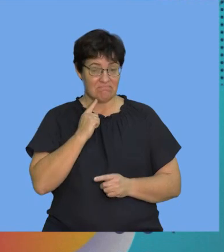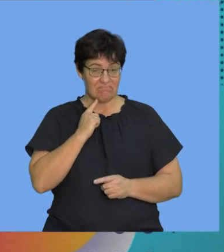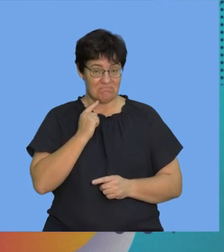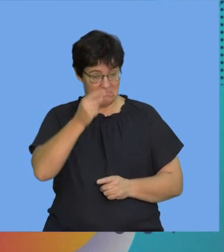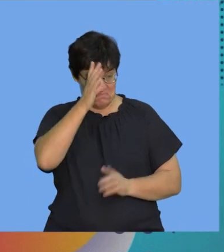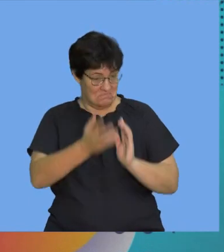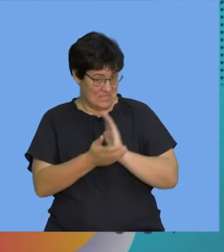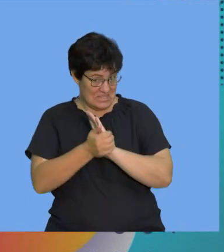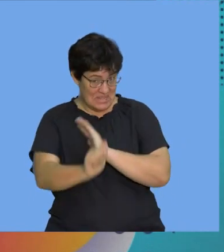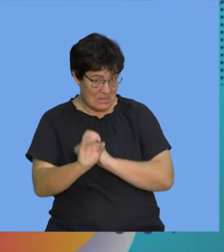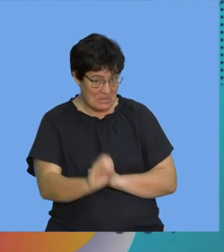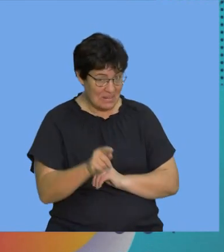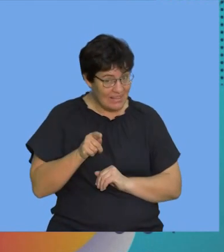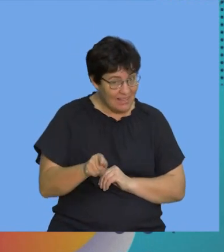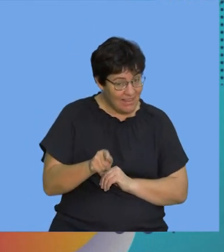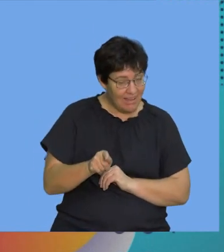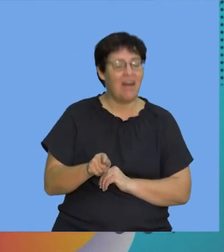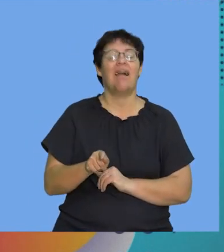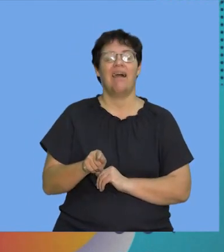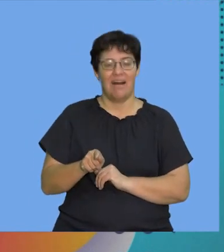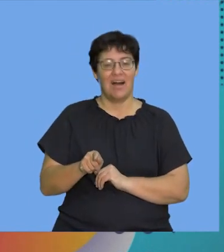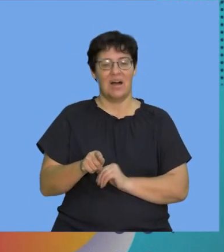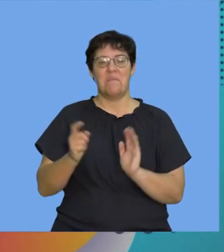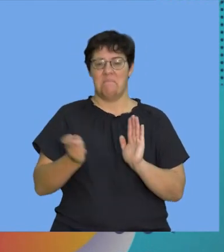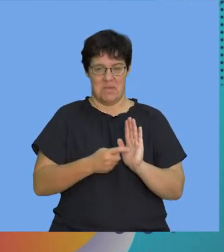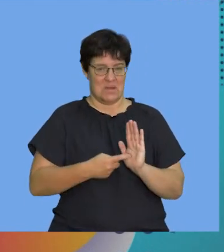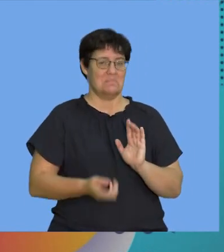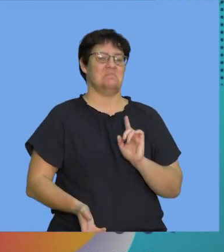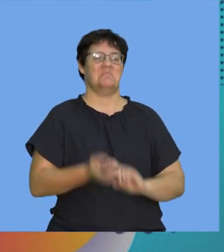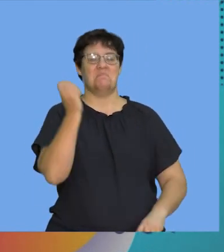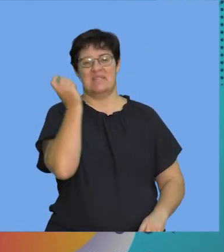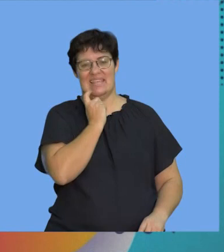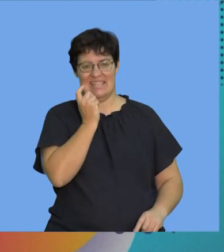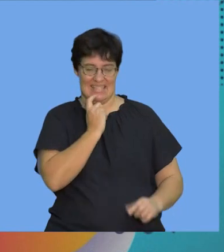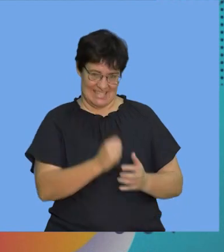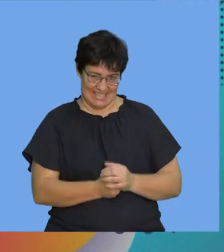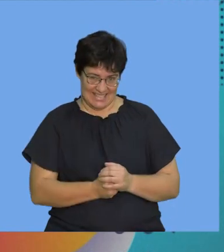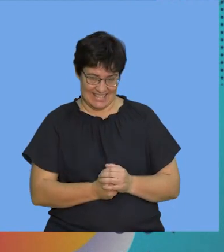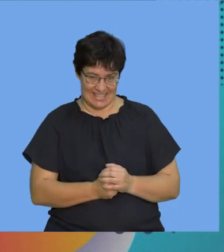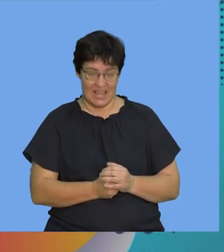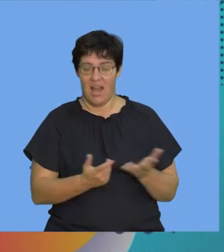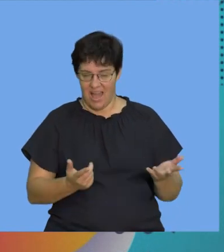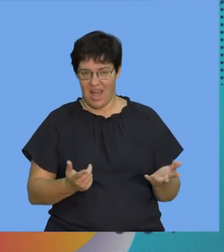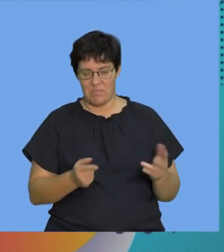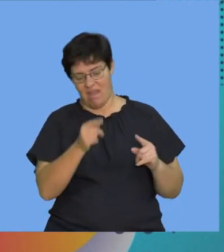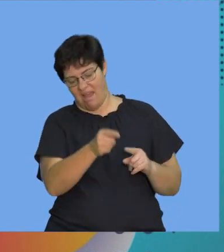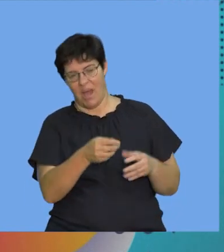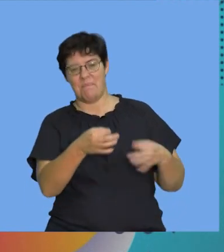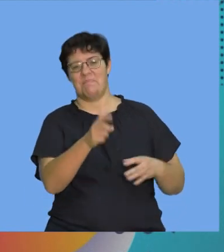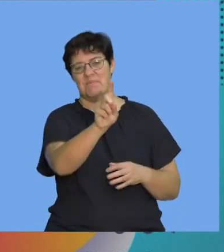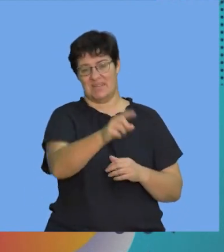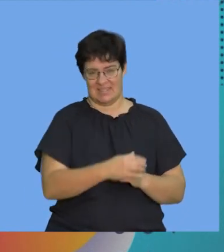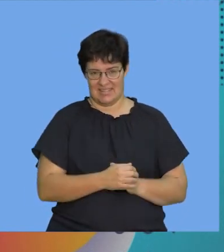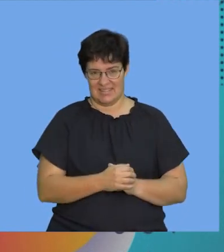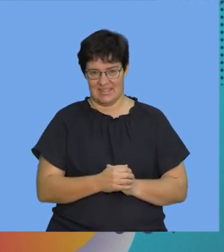then clearly you then have some marks that you can then just pocket as soon as you get to paper one, because this